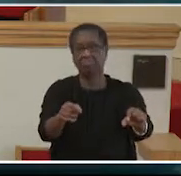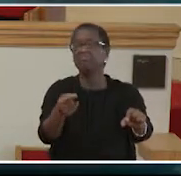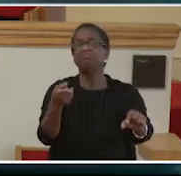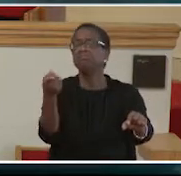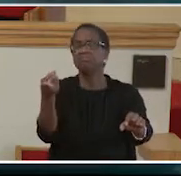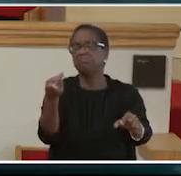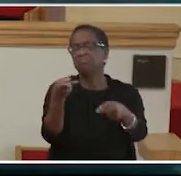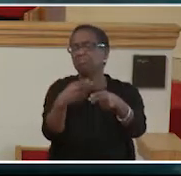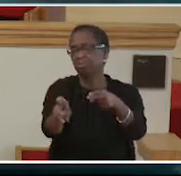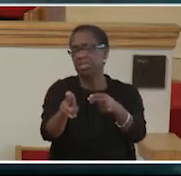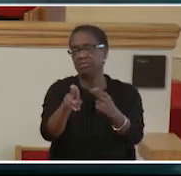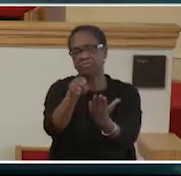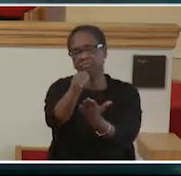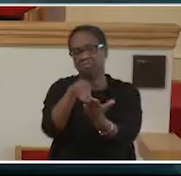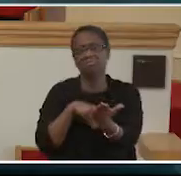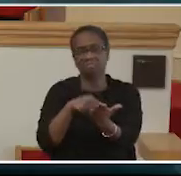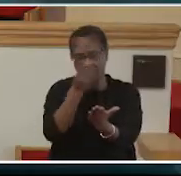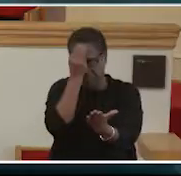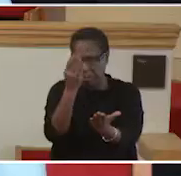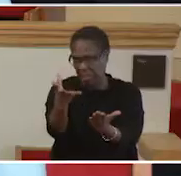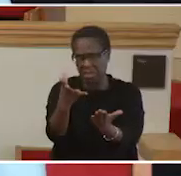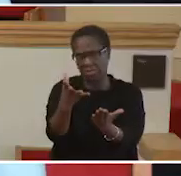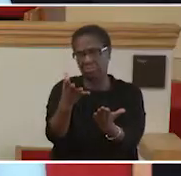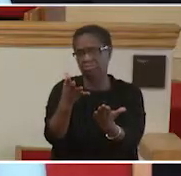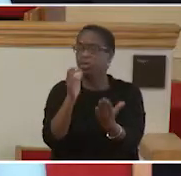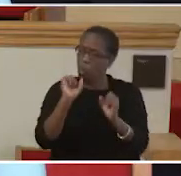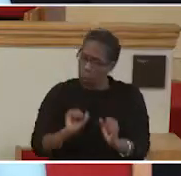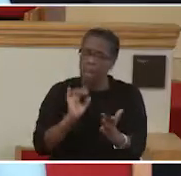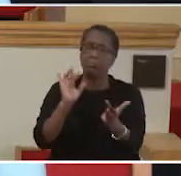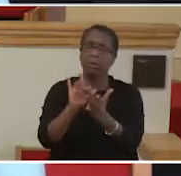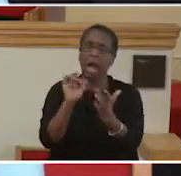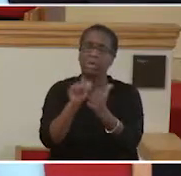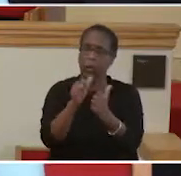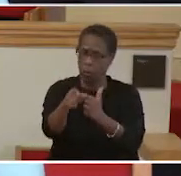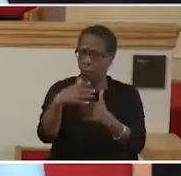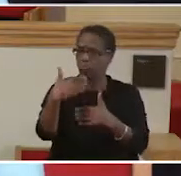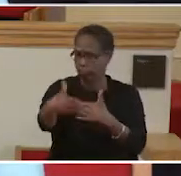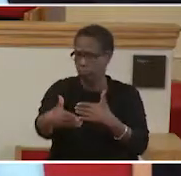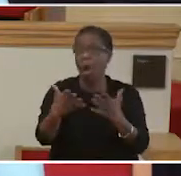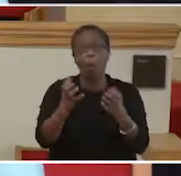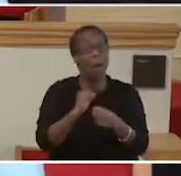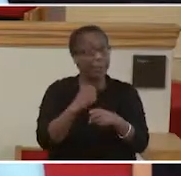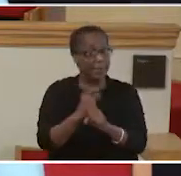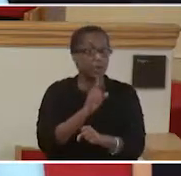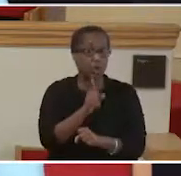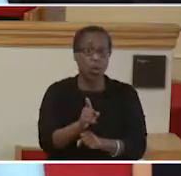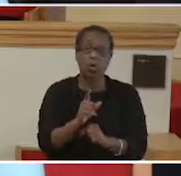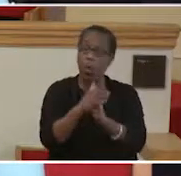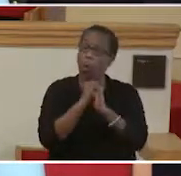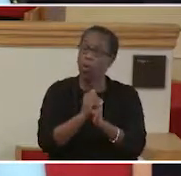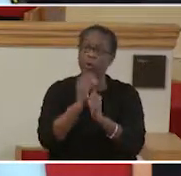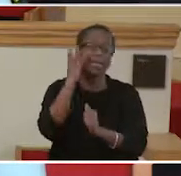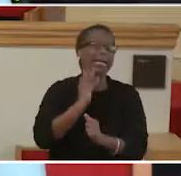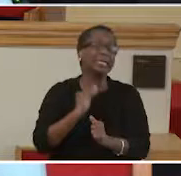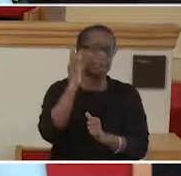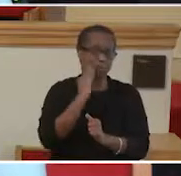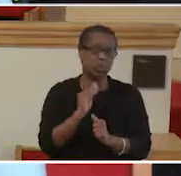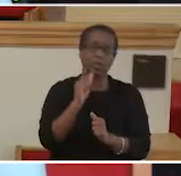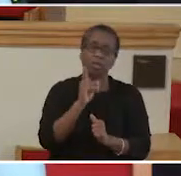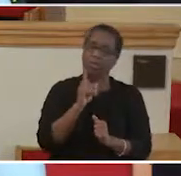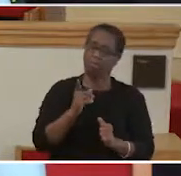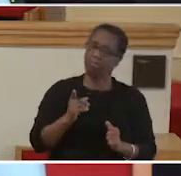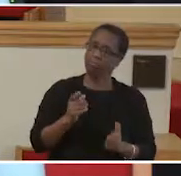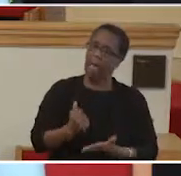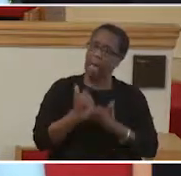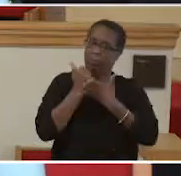just some brief contact information so that we can stay in contact with you. We want to make sure that your worship experience here is one that is memorable,